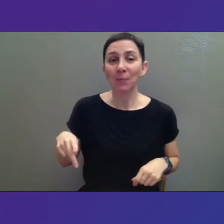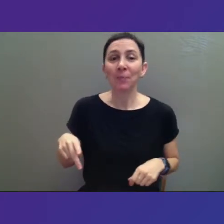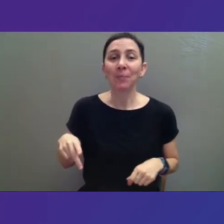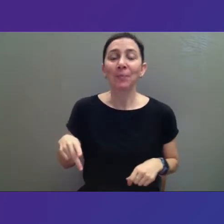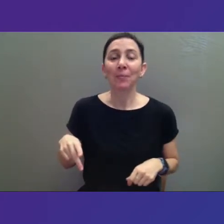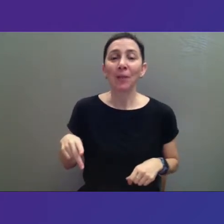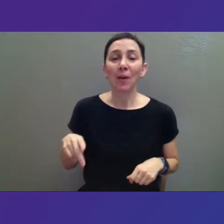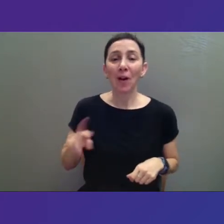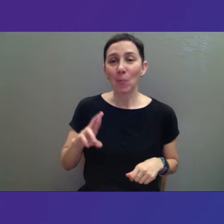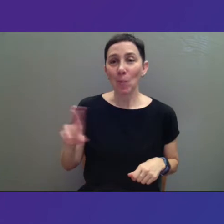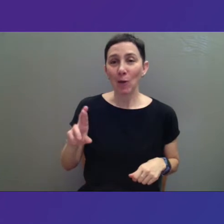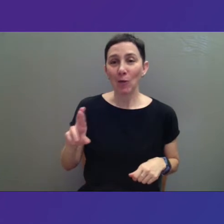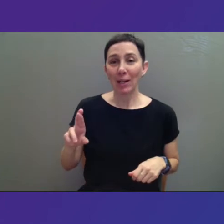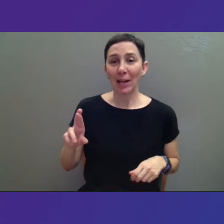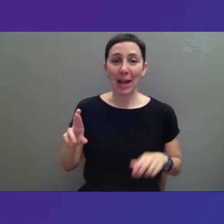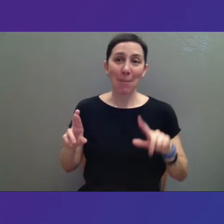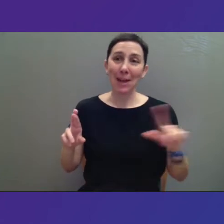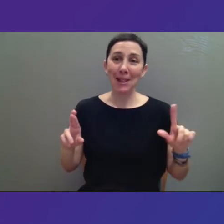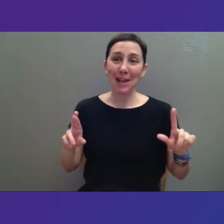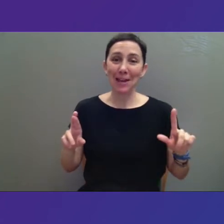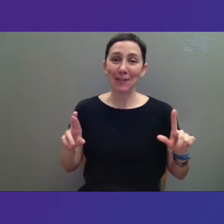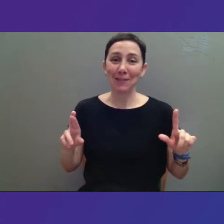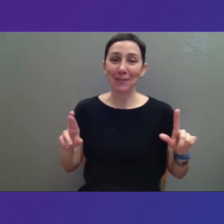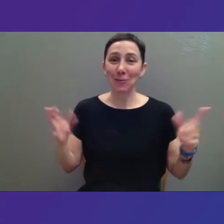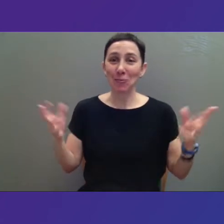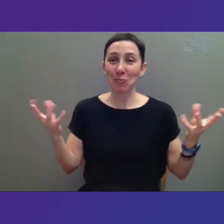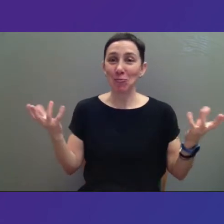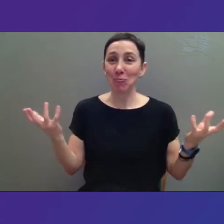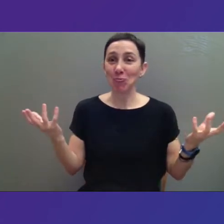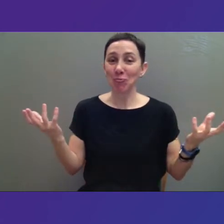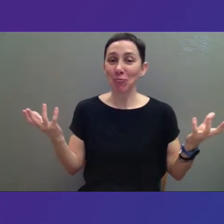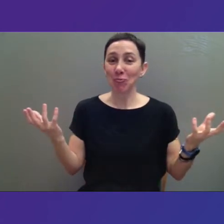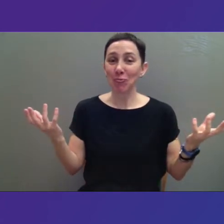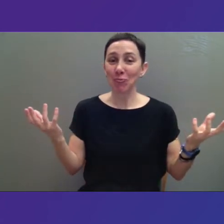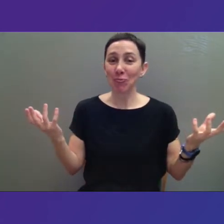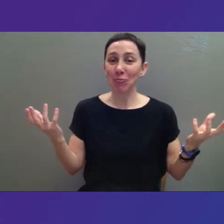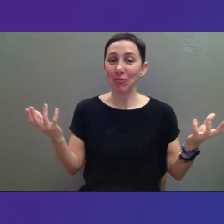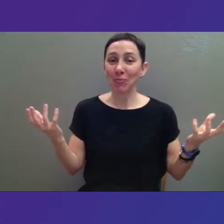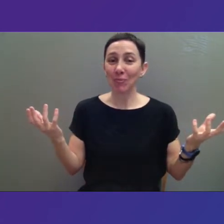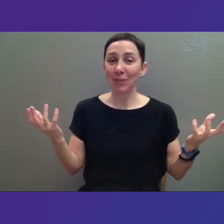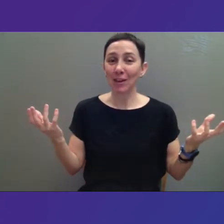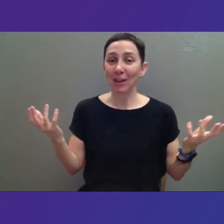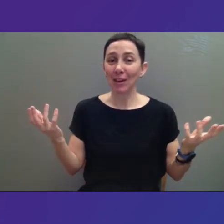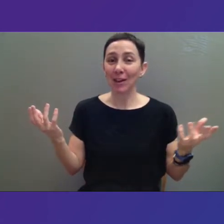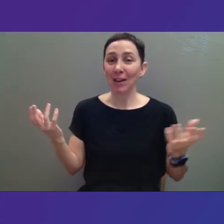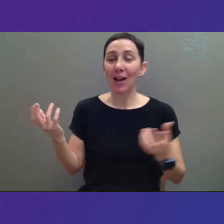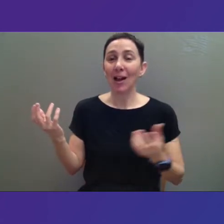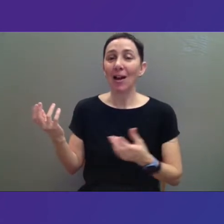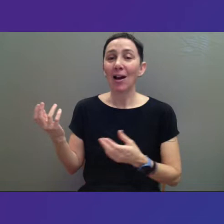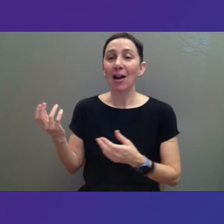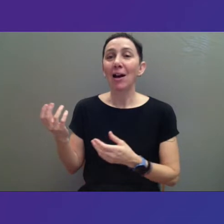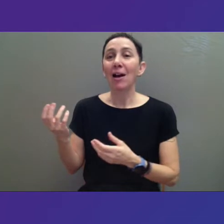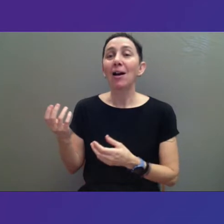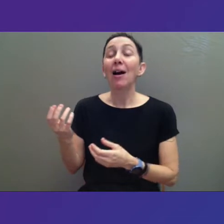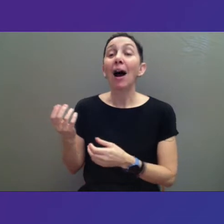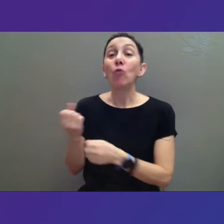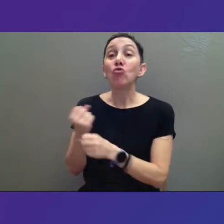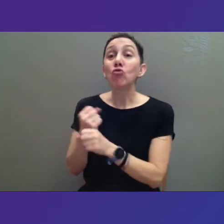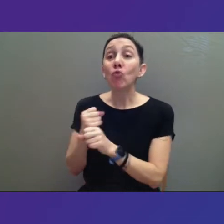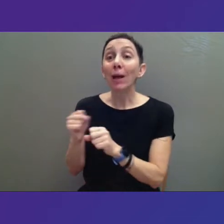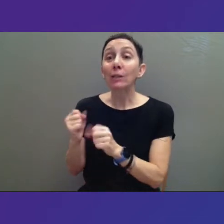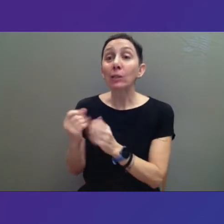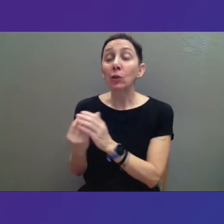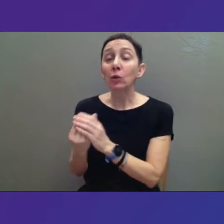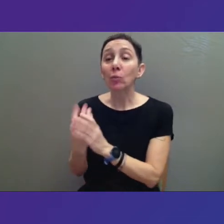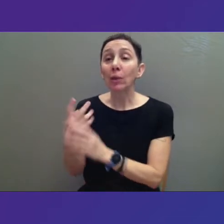side and on my left side are rescued plant bulbs from the ecocide crime